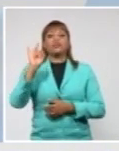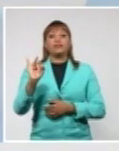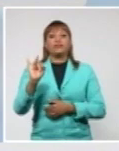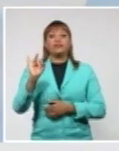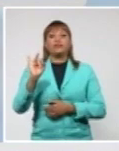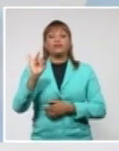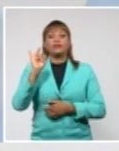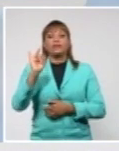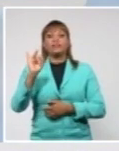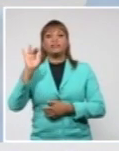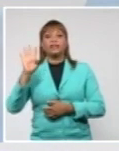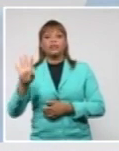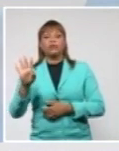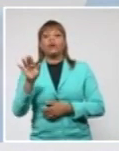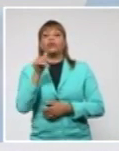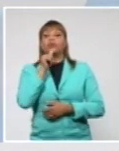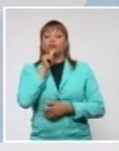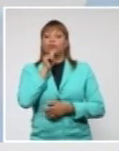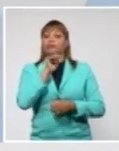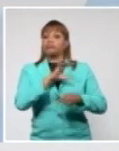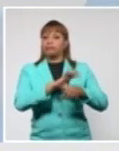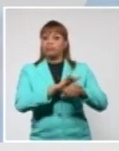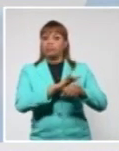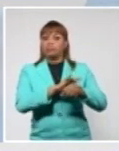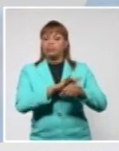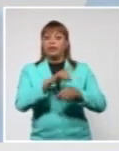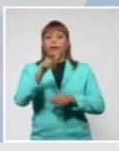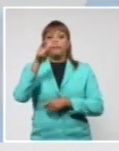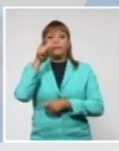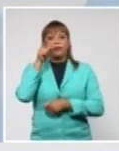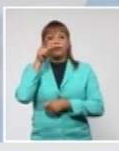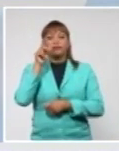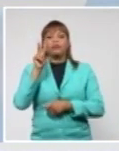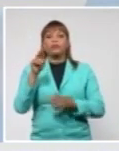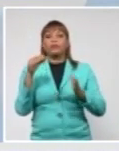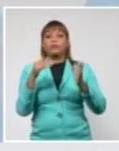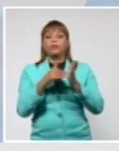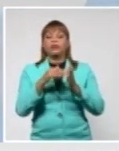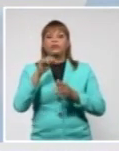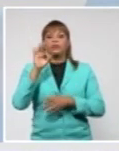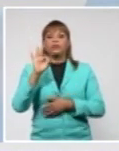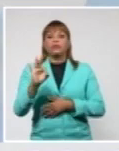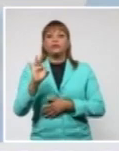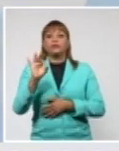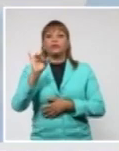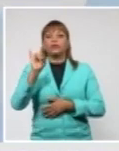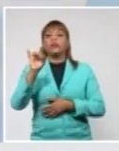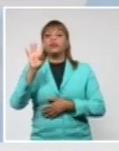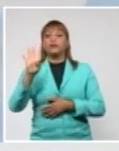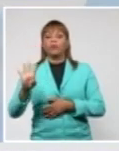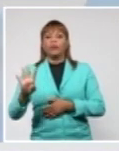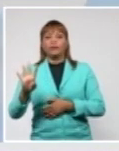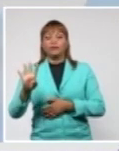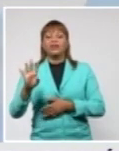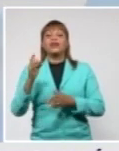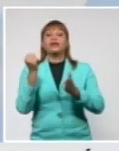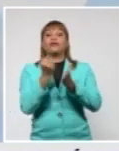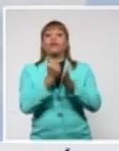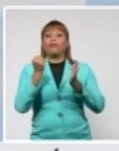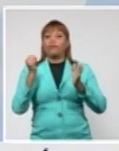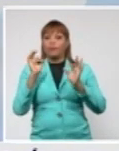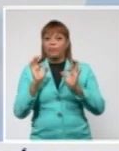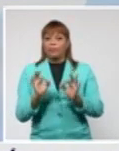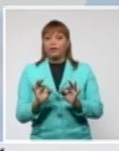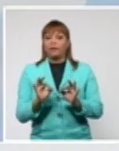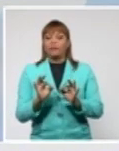2,894 are under observation. There are 774 suspected cases and